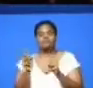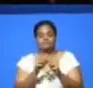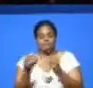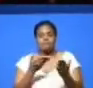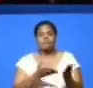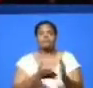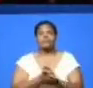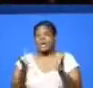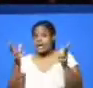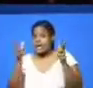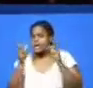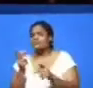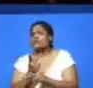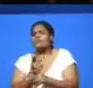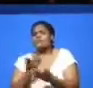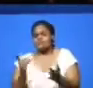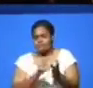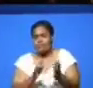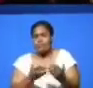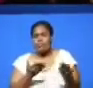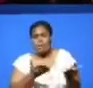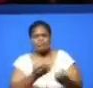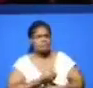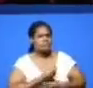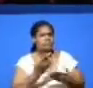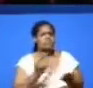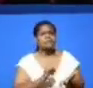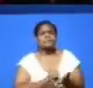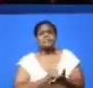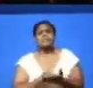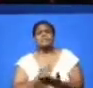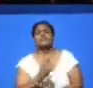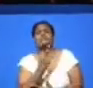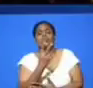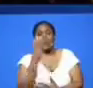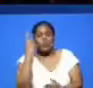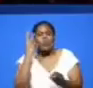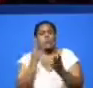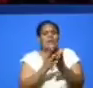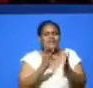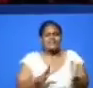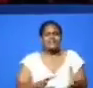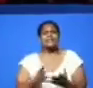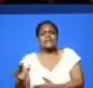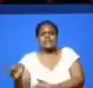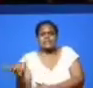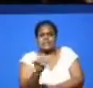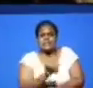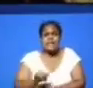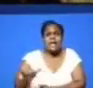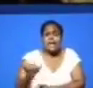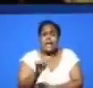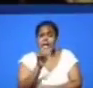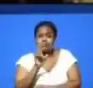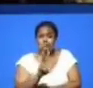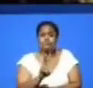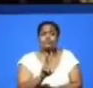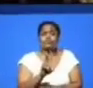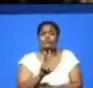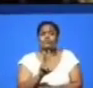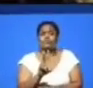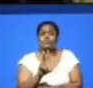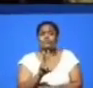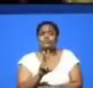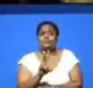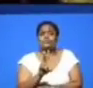me carefully. The Bible is here saying that the two witnesses, the same two calling men